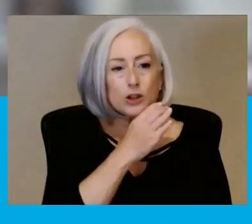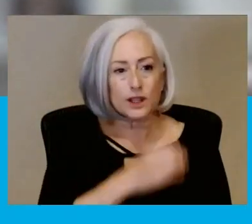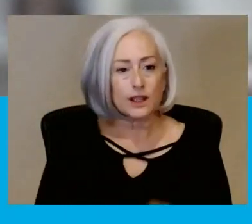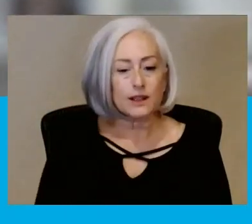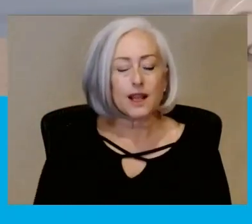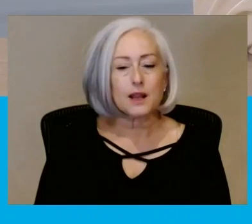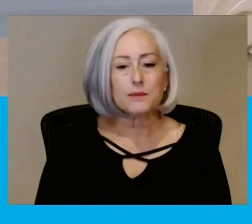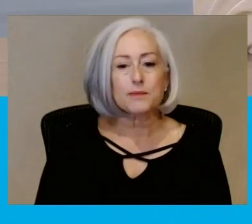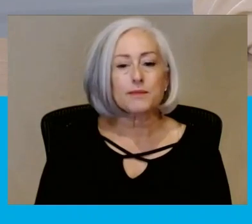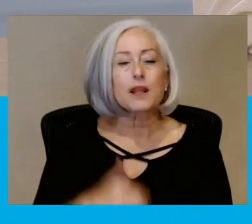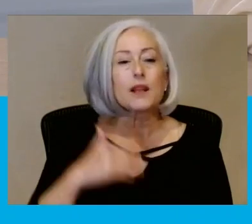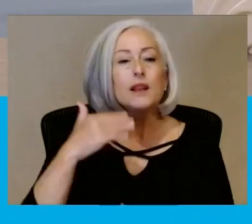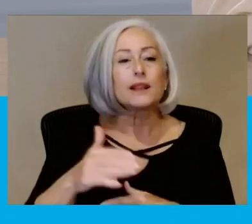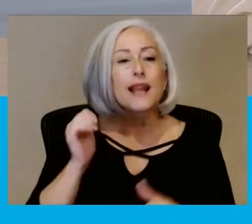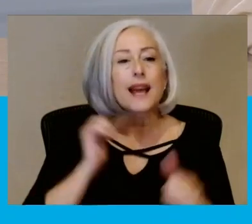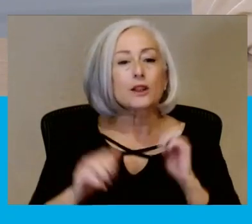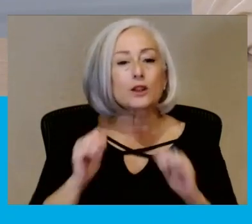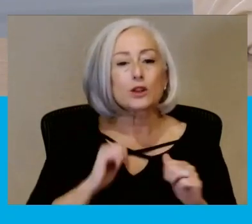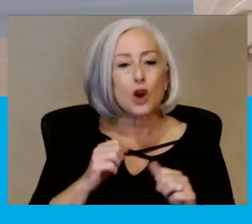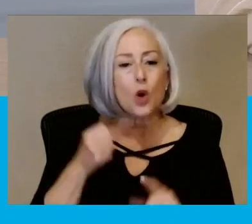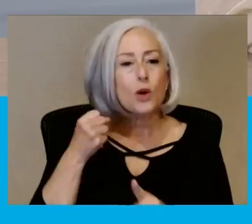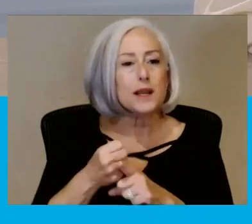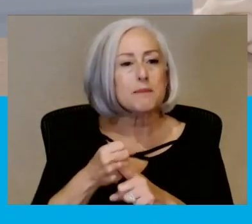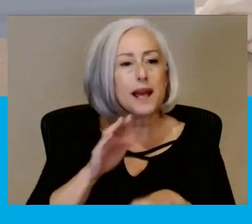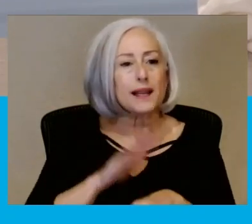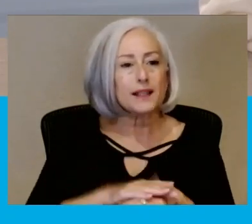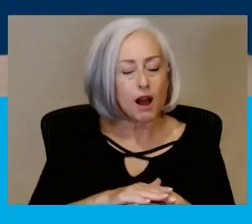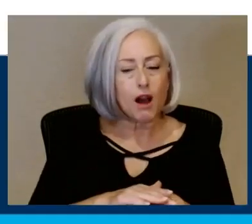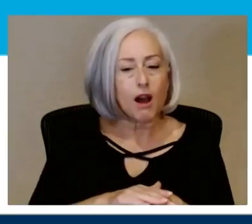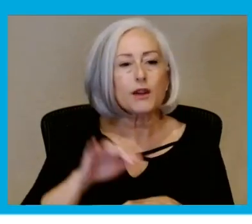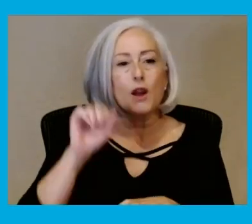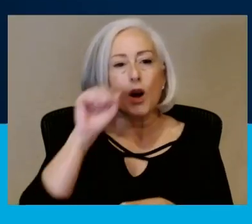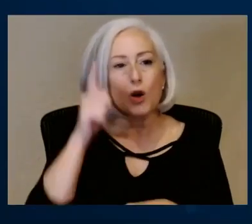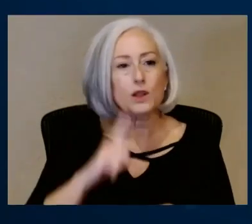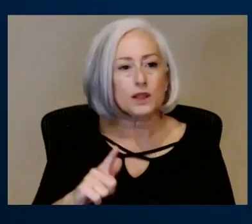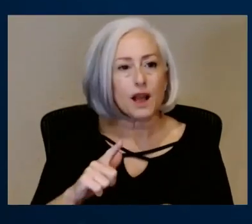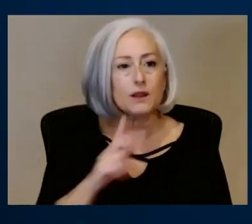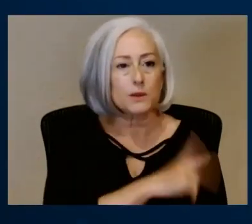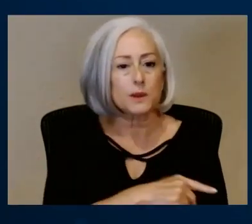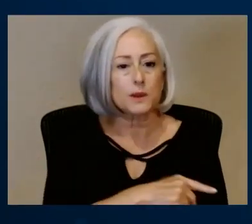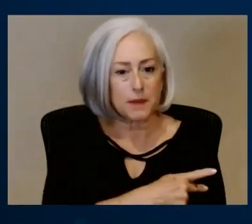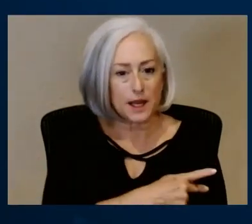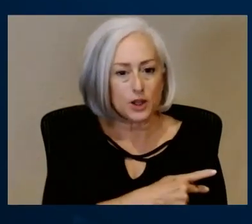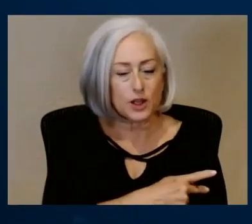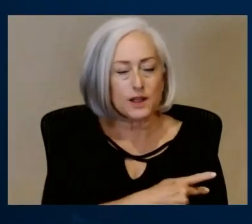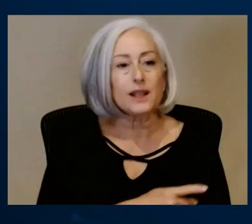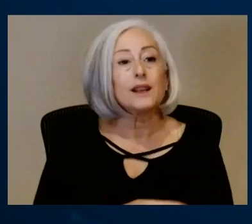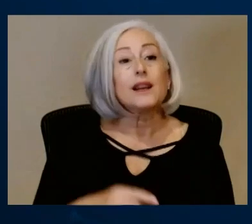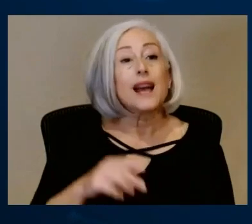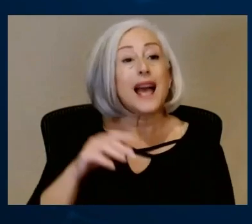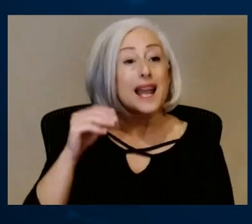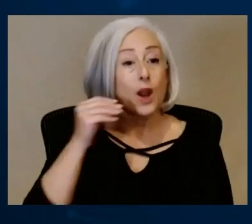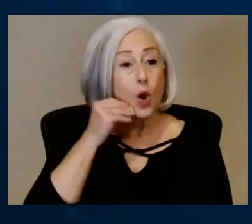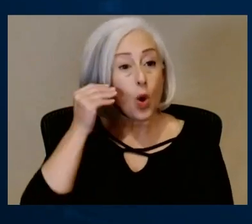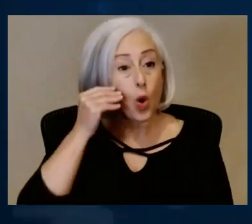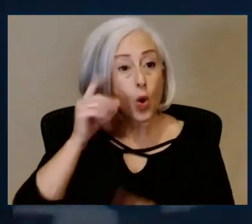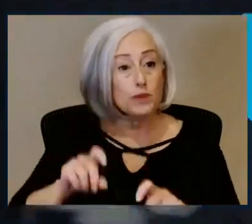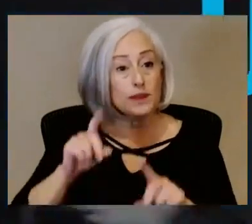Alzheimer's patients, plus doctors weigh in on at-home tests for memory loss. We'll see you at 8 on these social media channels.